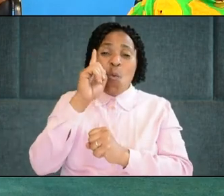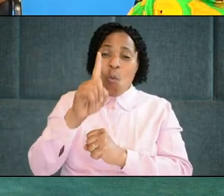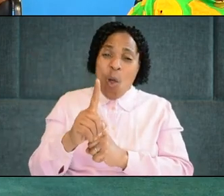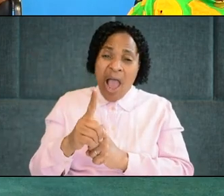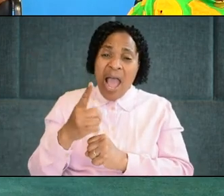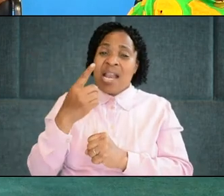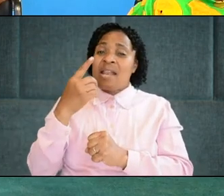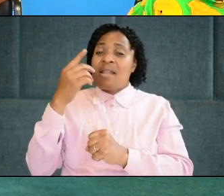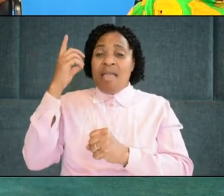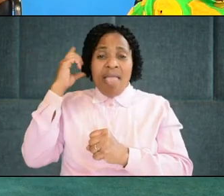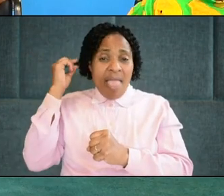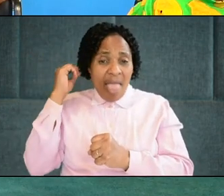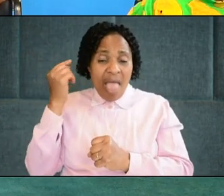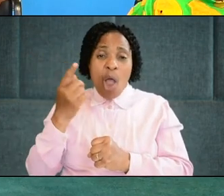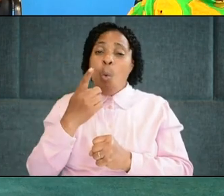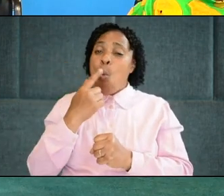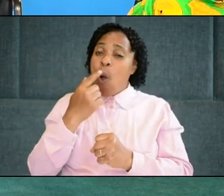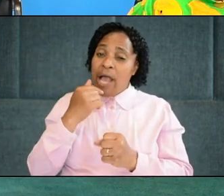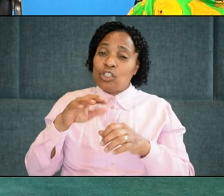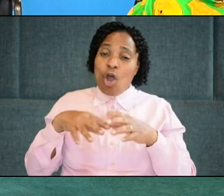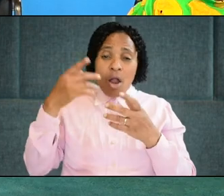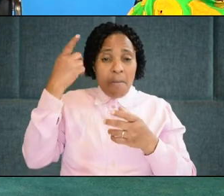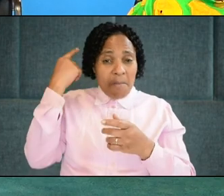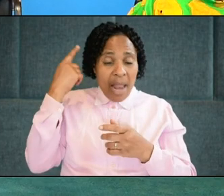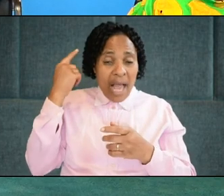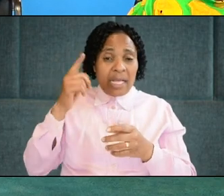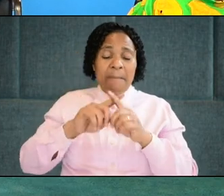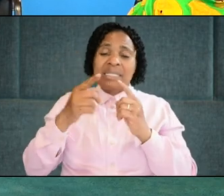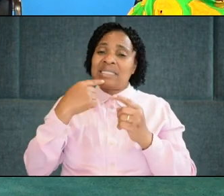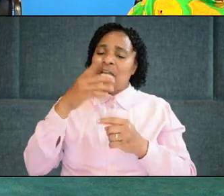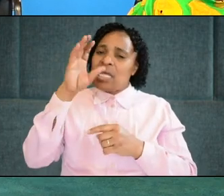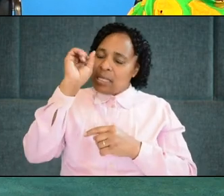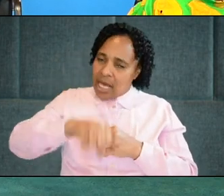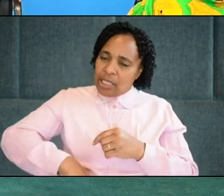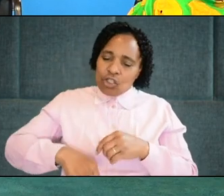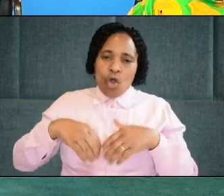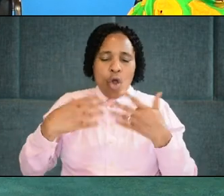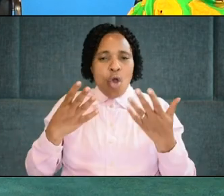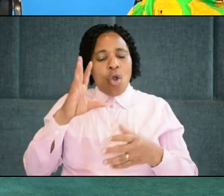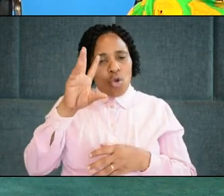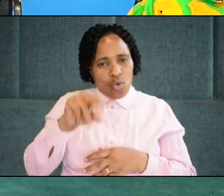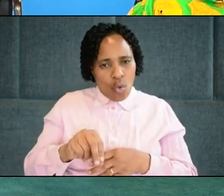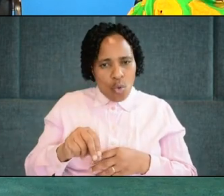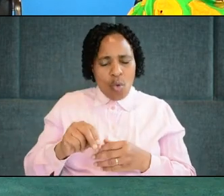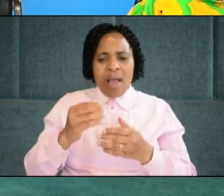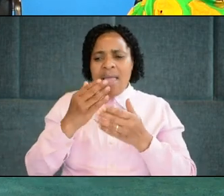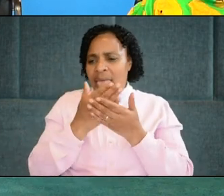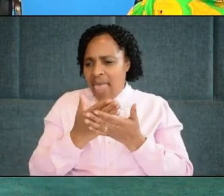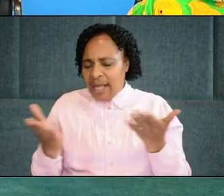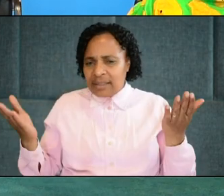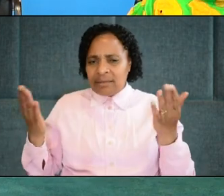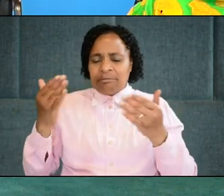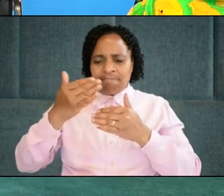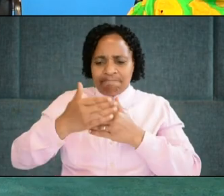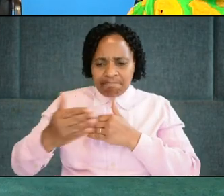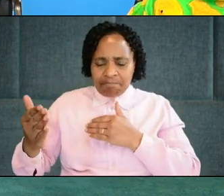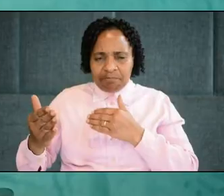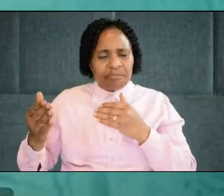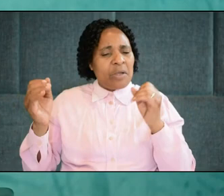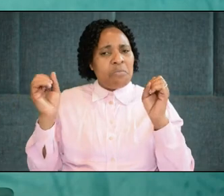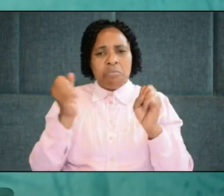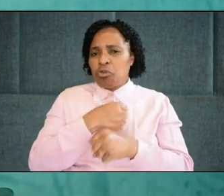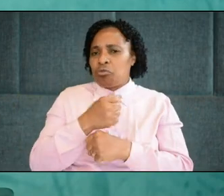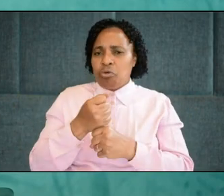hair white or black. All you need to say is simply yes or no. Anything beyond this comes from the evil